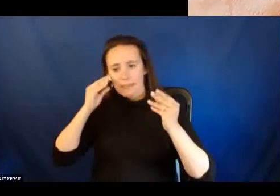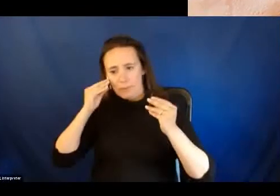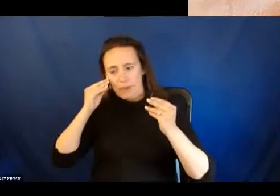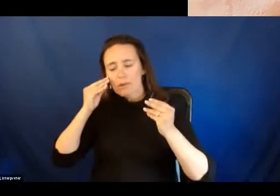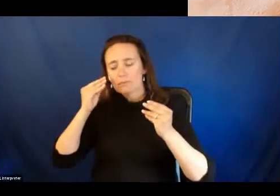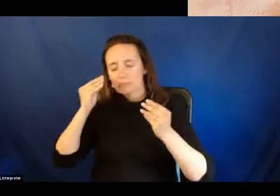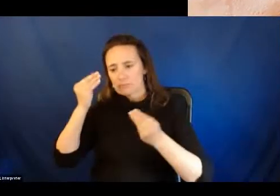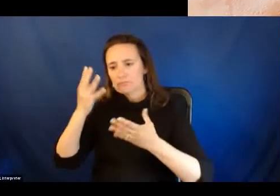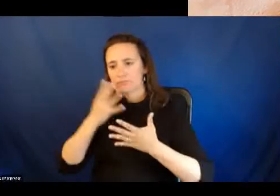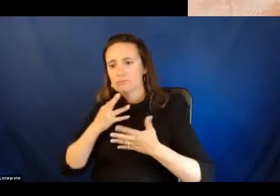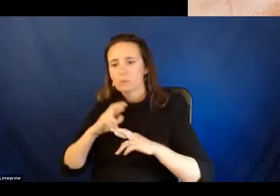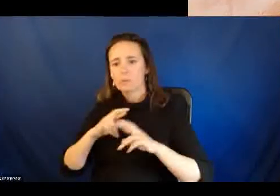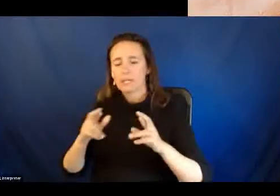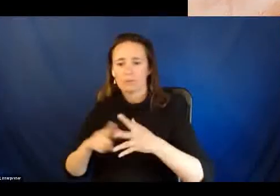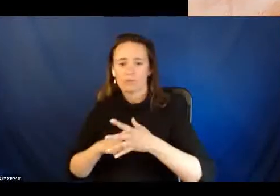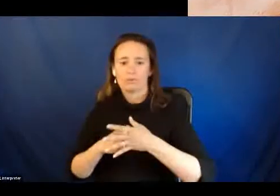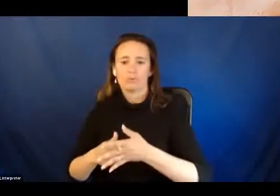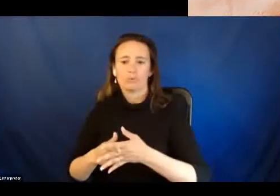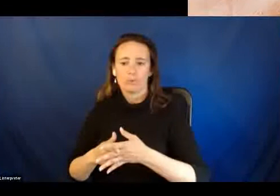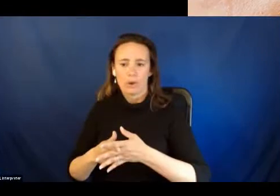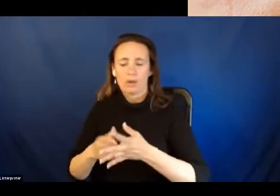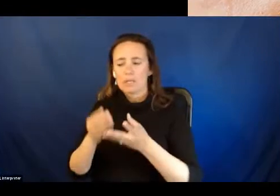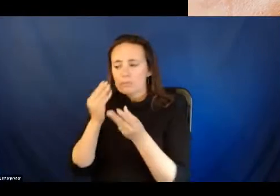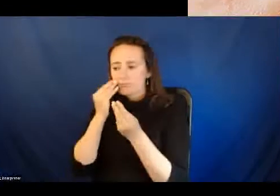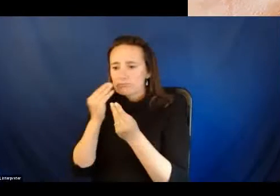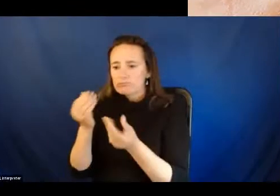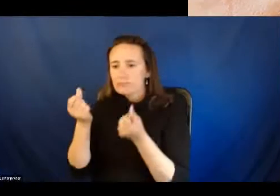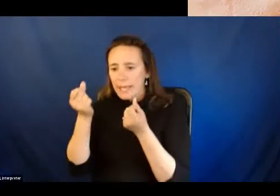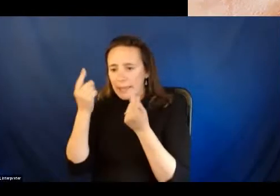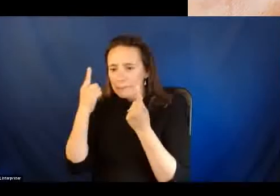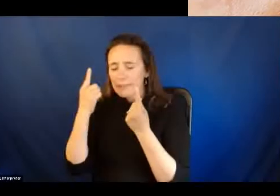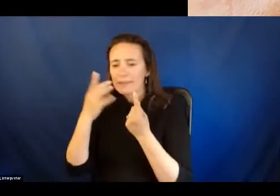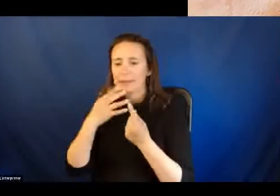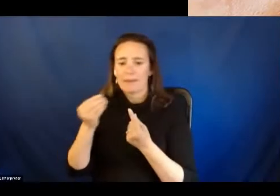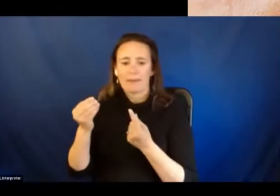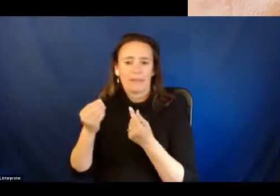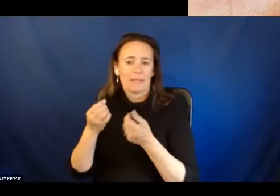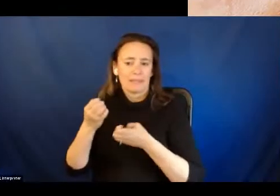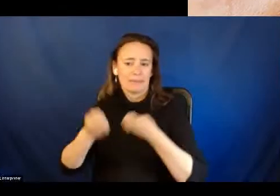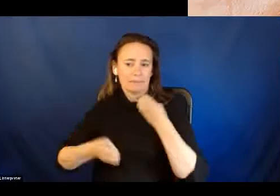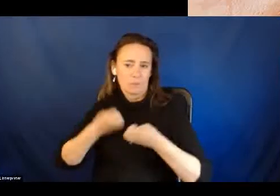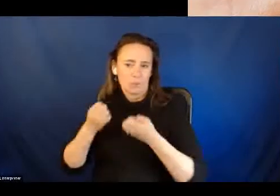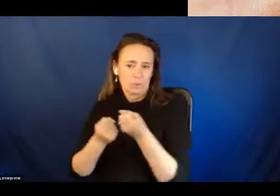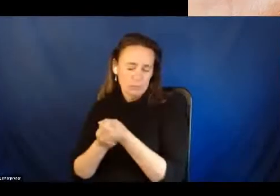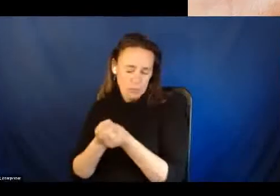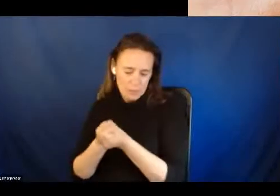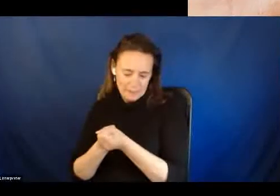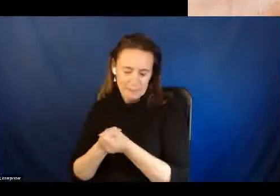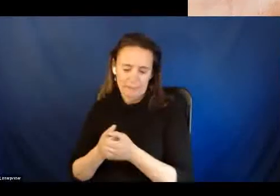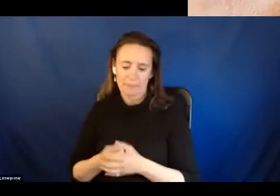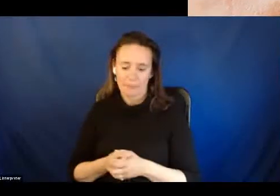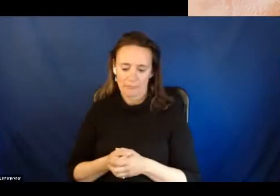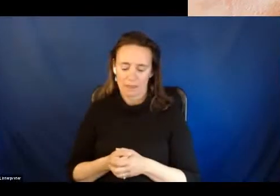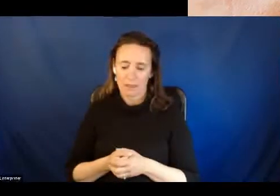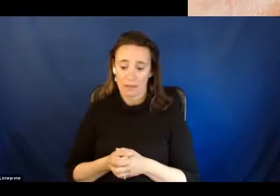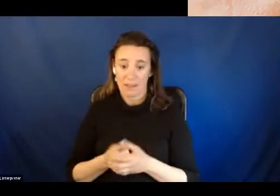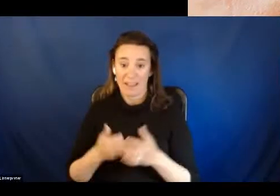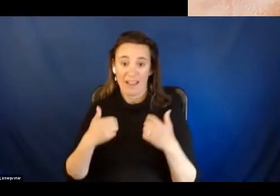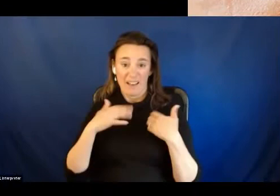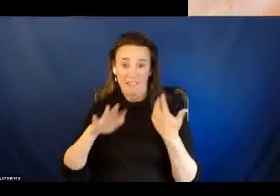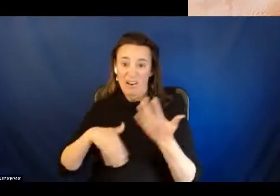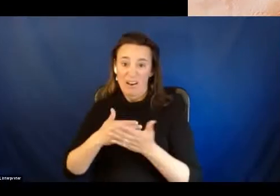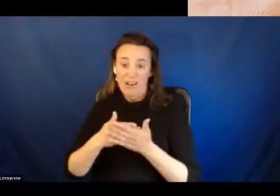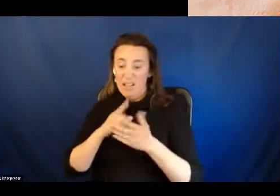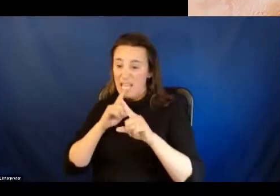ways that can still convey that empathy and that emotional support, right? We never have to have all the answers, but sometimes just by